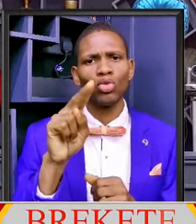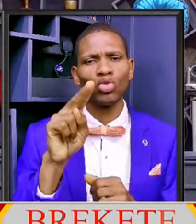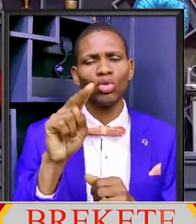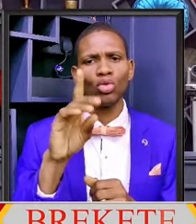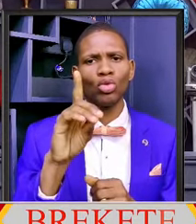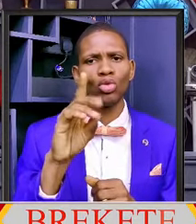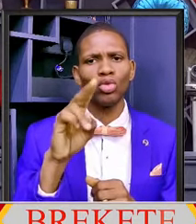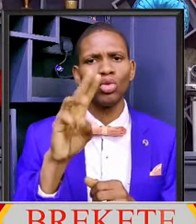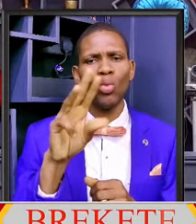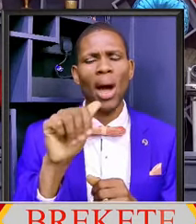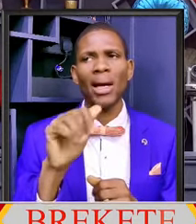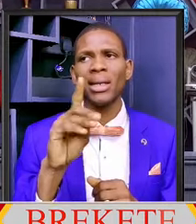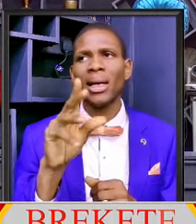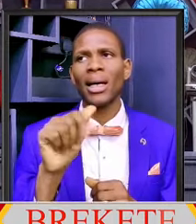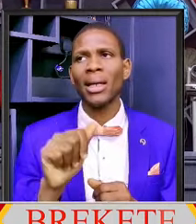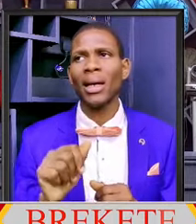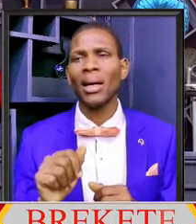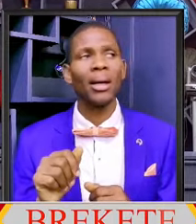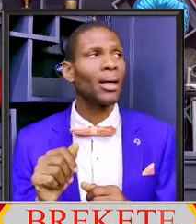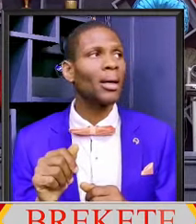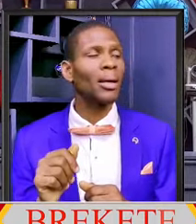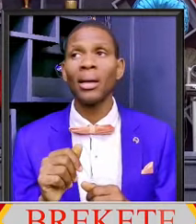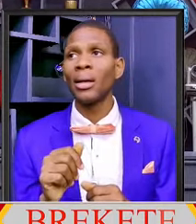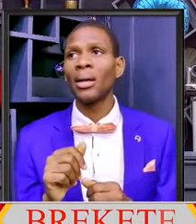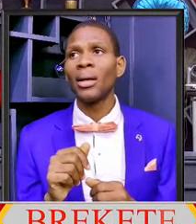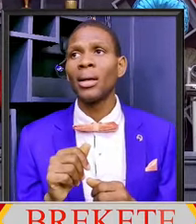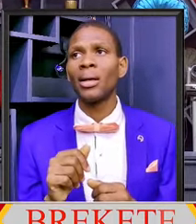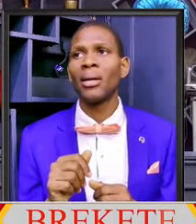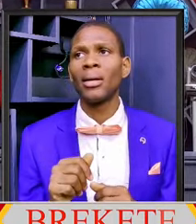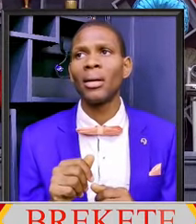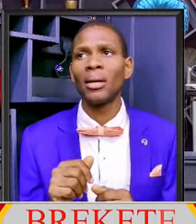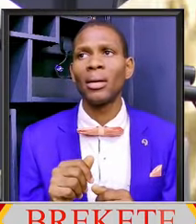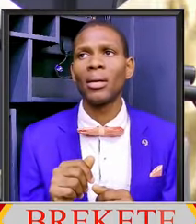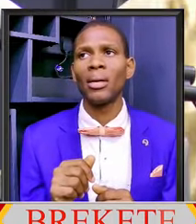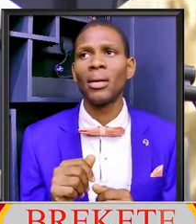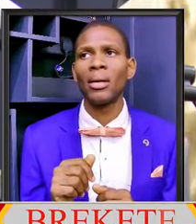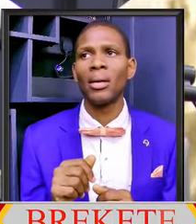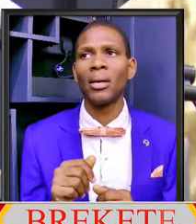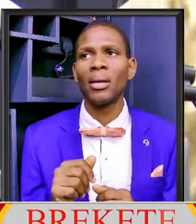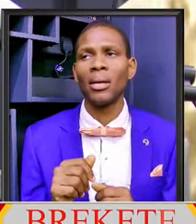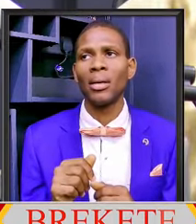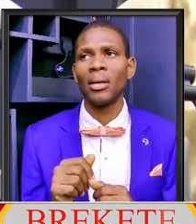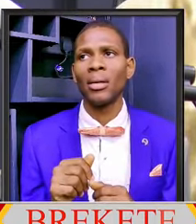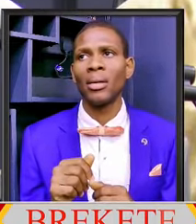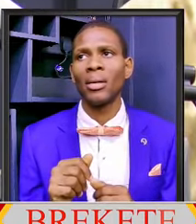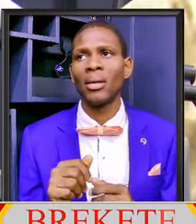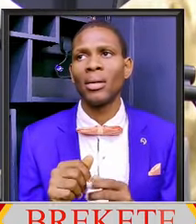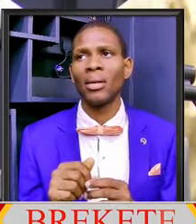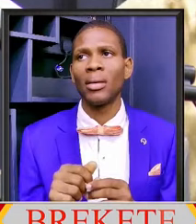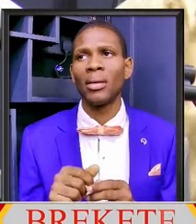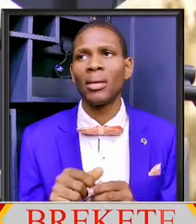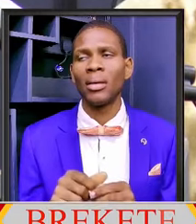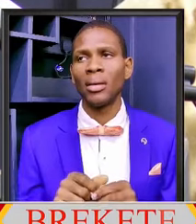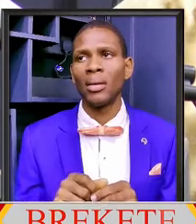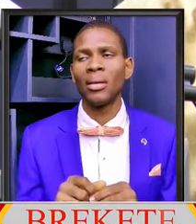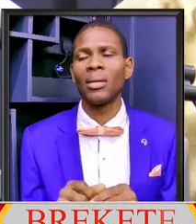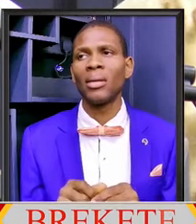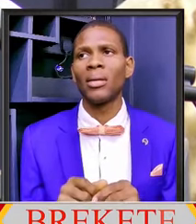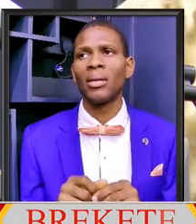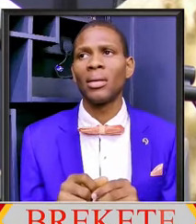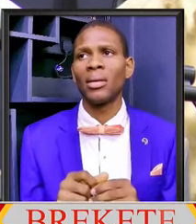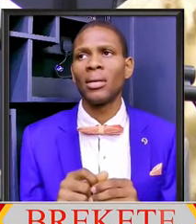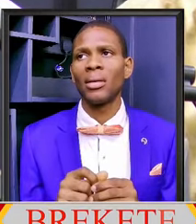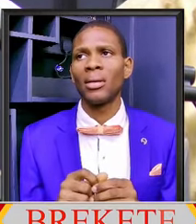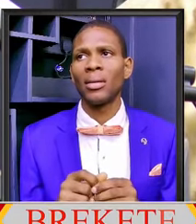Health Technology. Asibutin Duse. Yeah? Who did you for Asibutin Duse? Asibutin Duse, yes, the one we